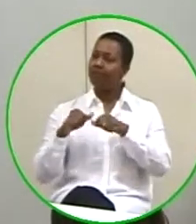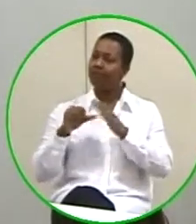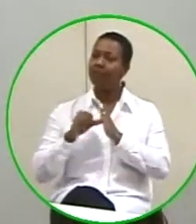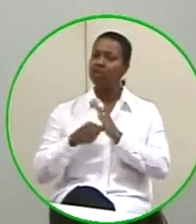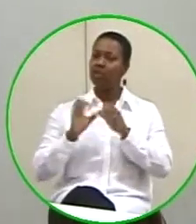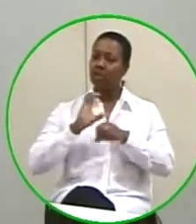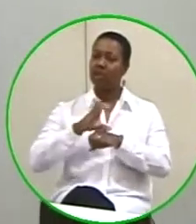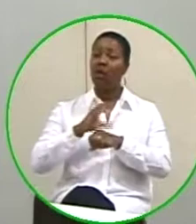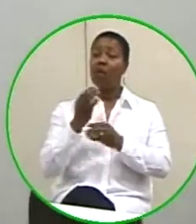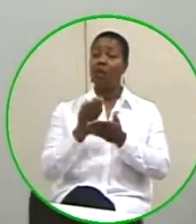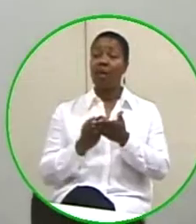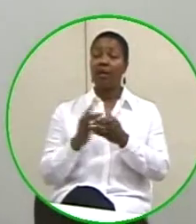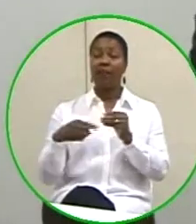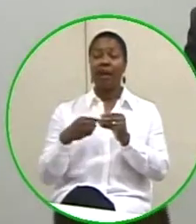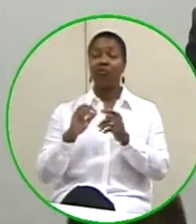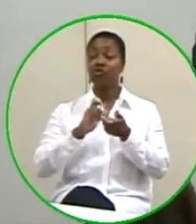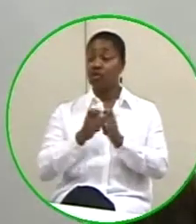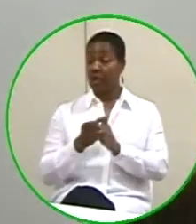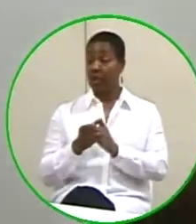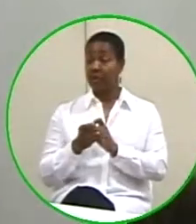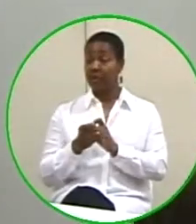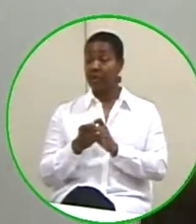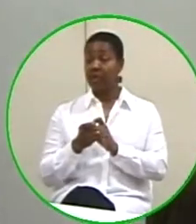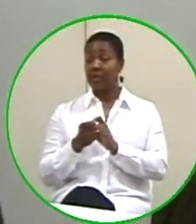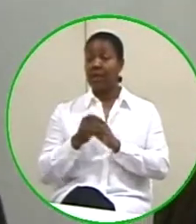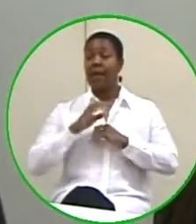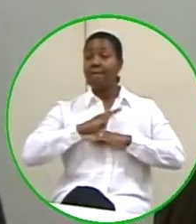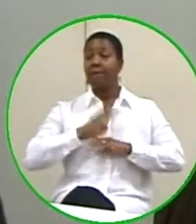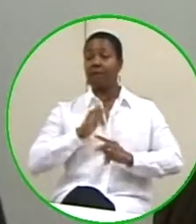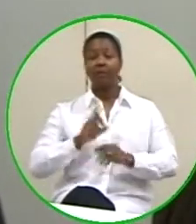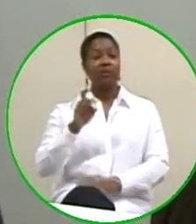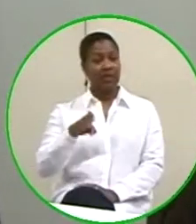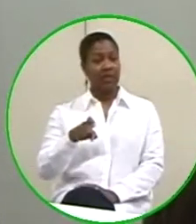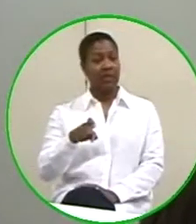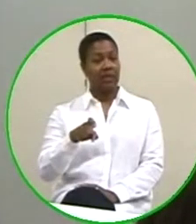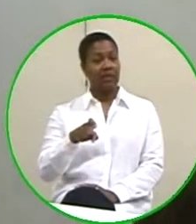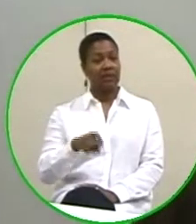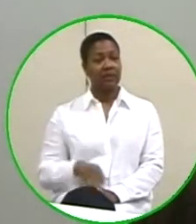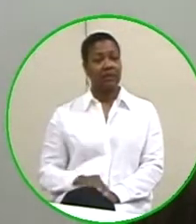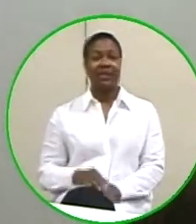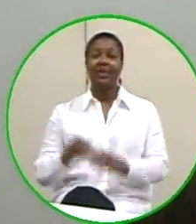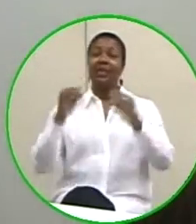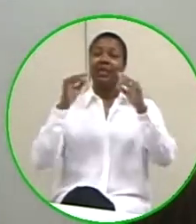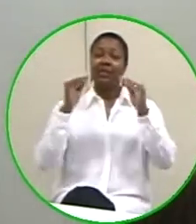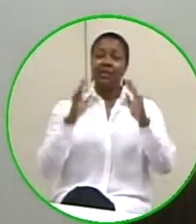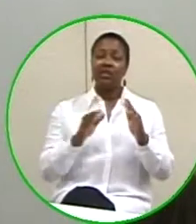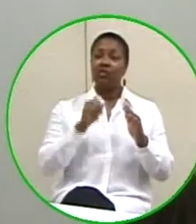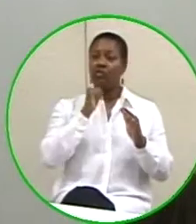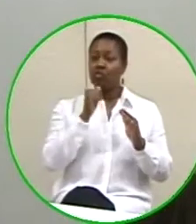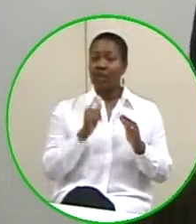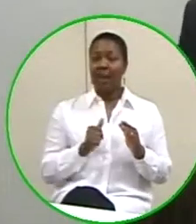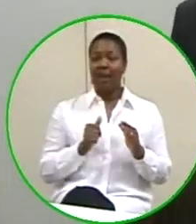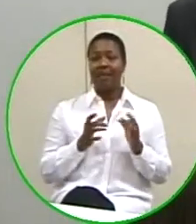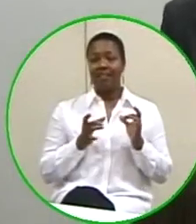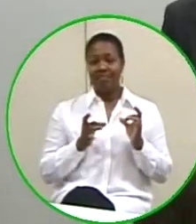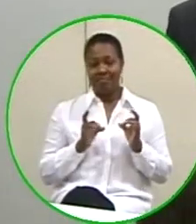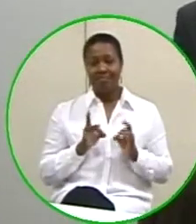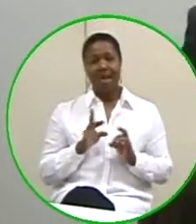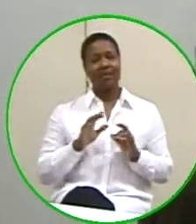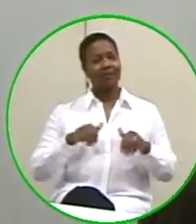One of the pieces around change is meeting people's needs. Teachers do not like being